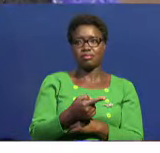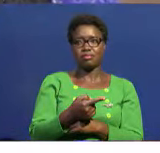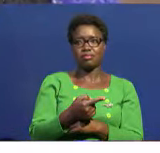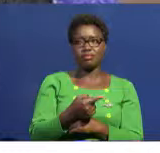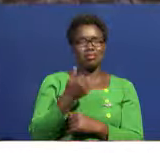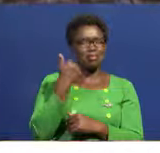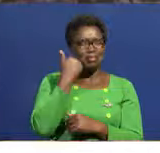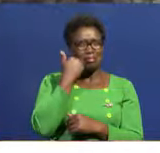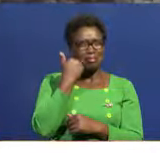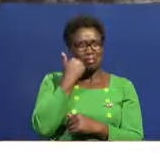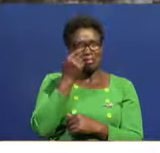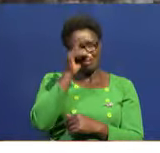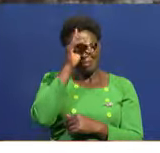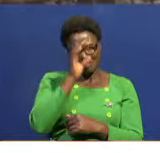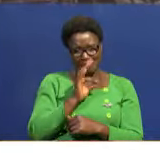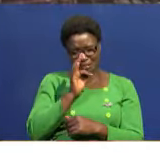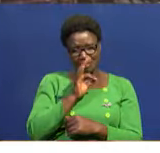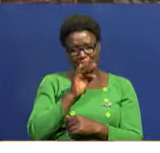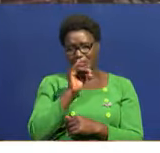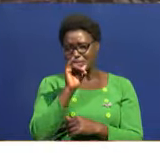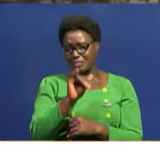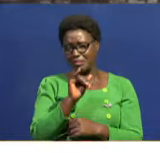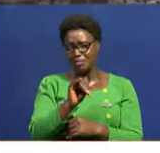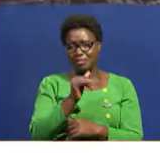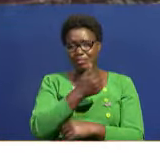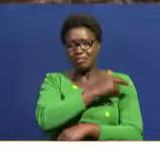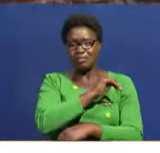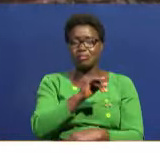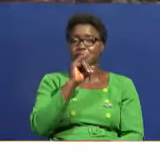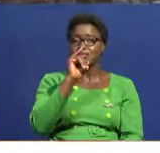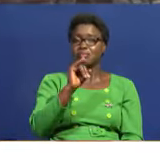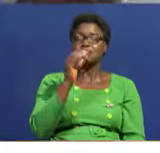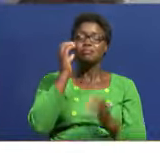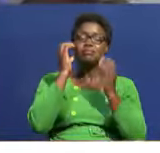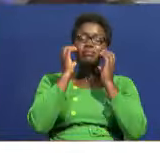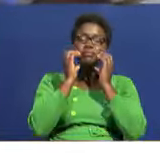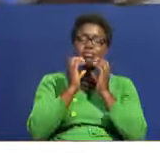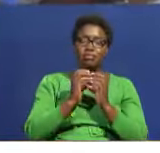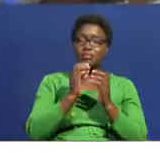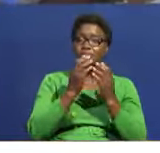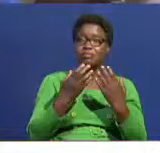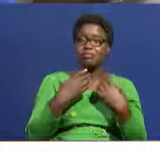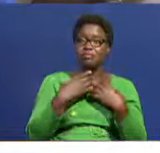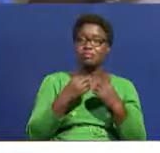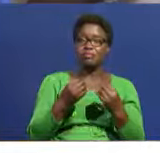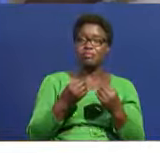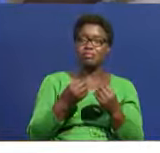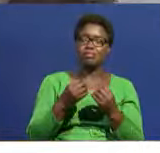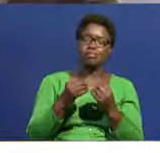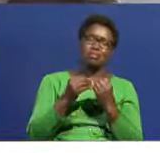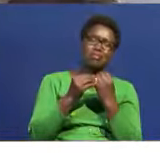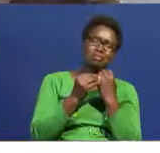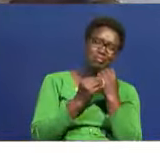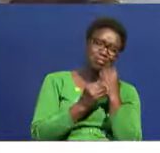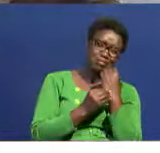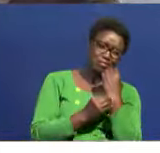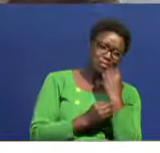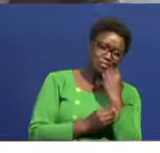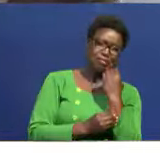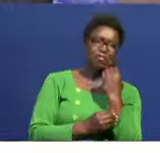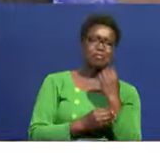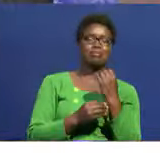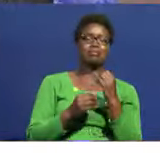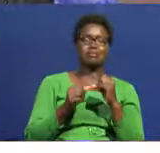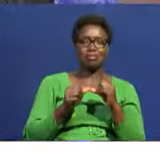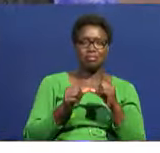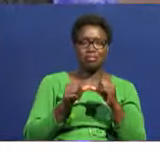Alikuwa mgonjwa sana. After being admitted to the ICU at Kenyatta National Hospital, her health is said to have deteriorated despite ongoing